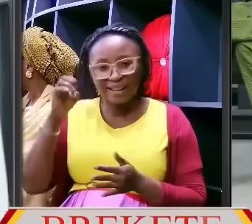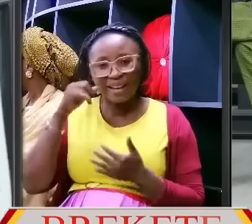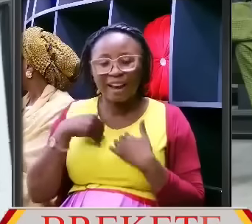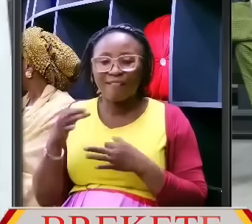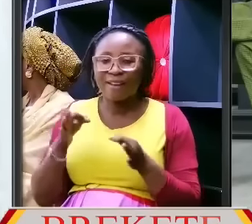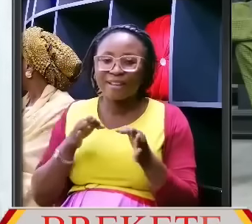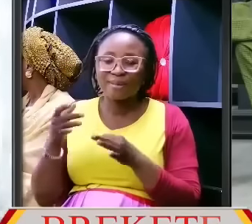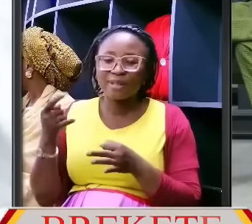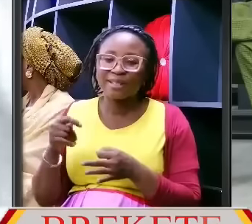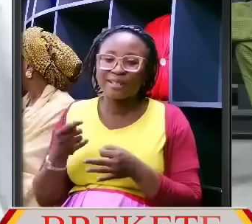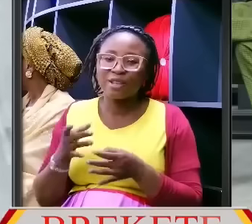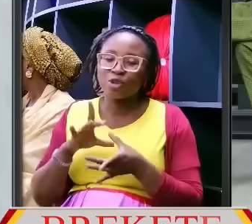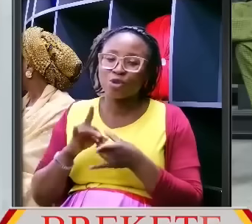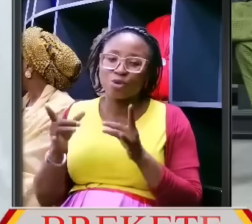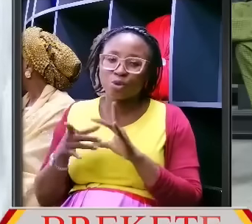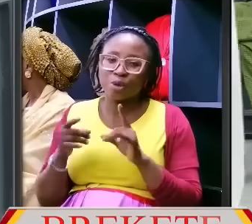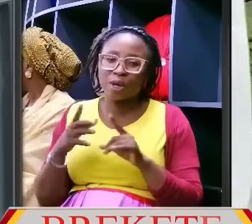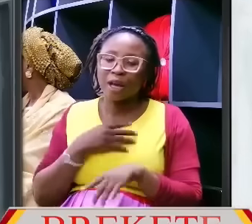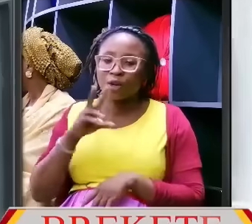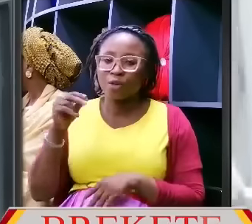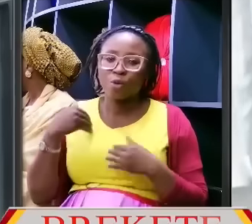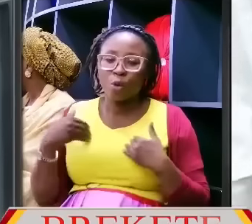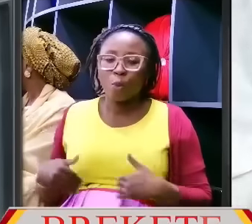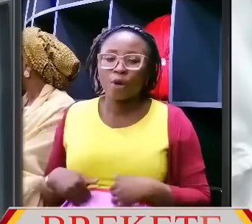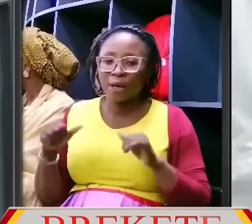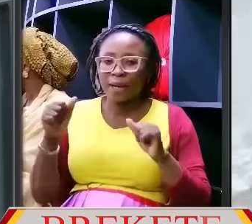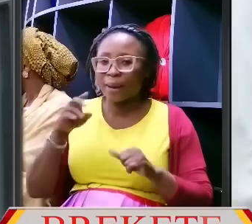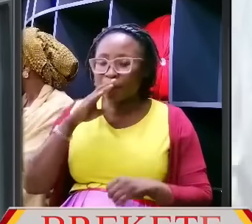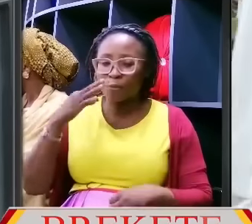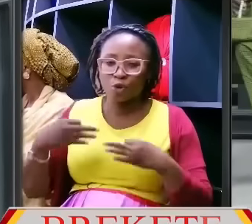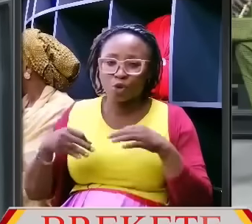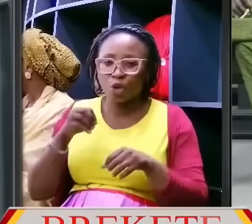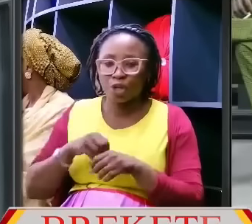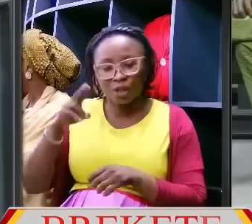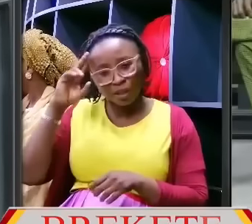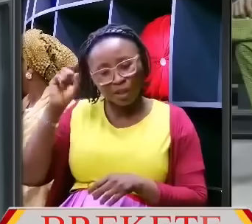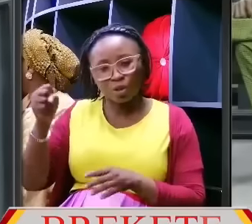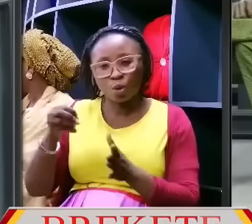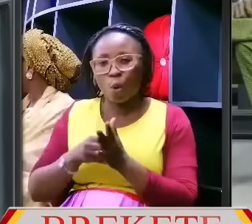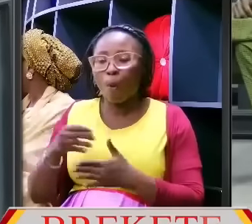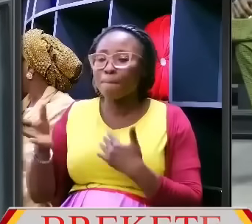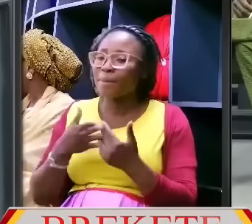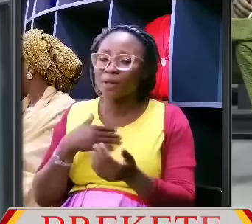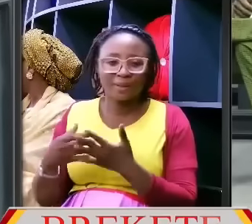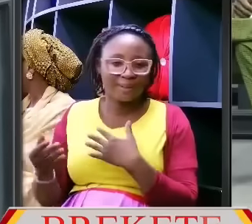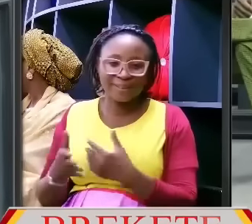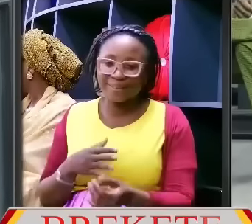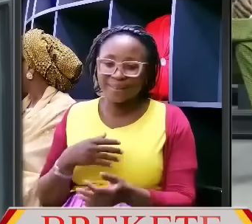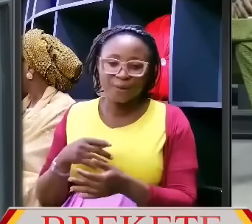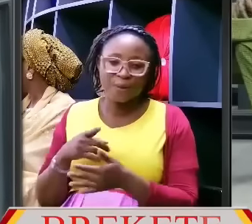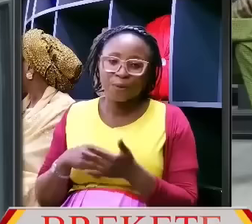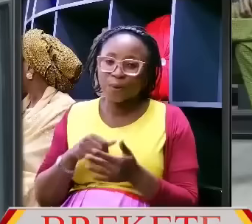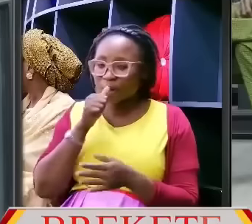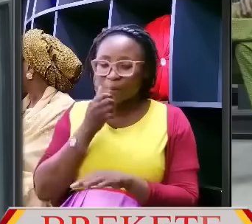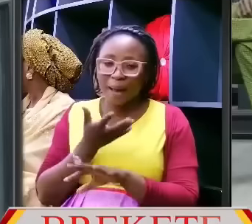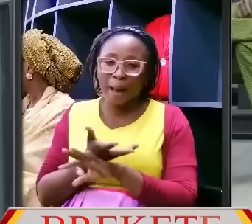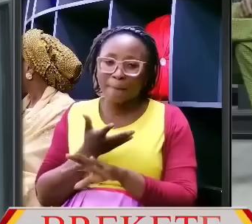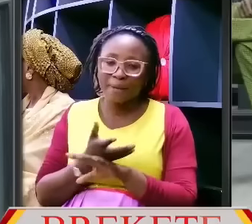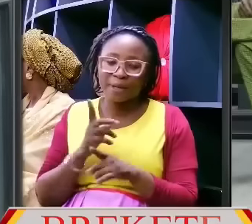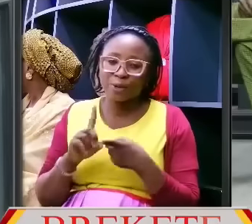narrated their own side of the story. But nobody can be a judge in his own matter. So what I'm